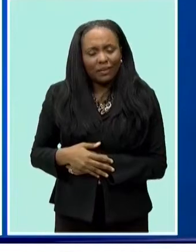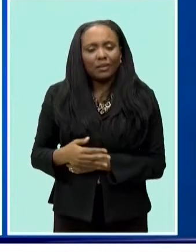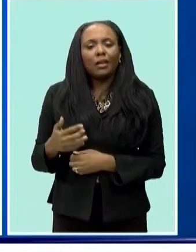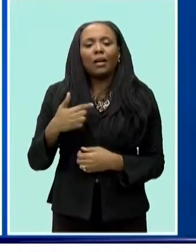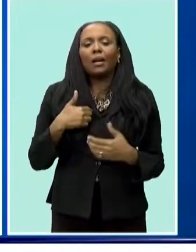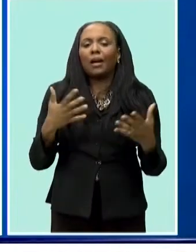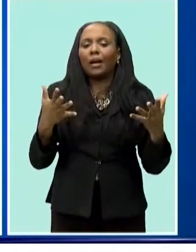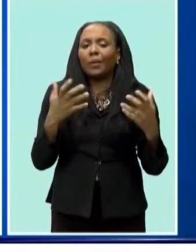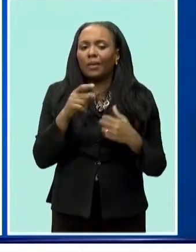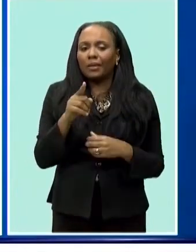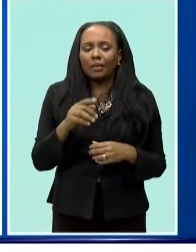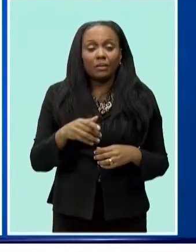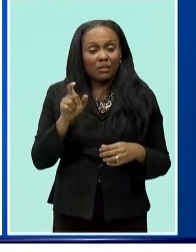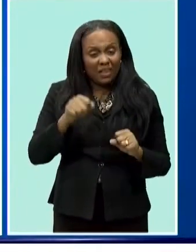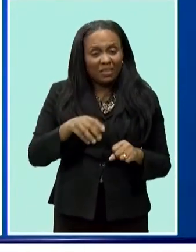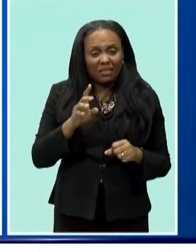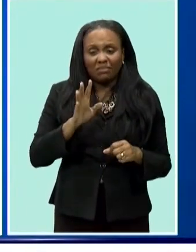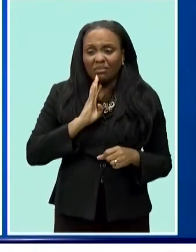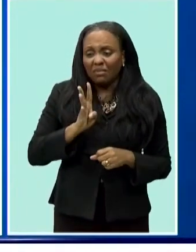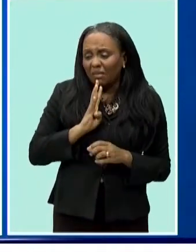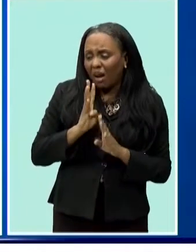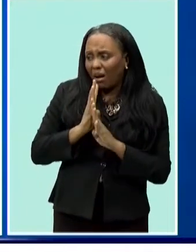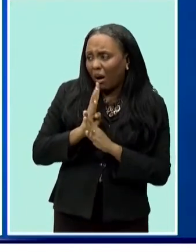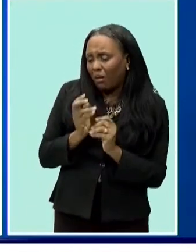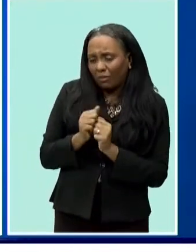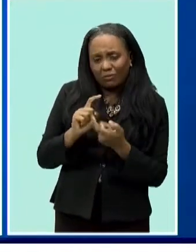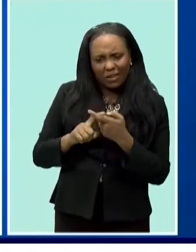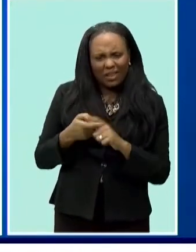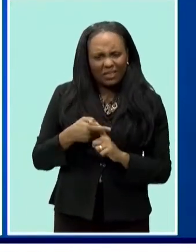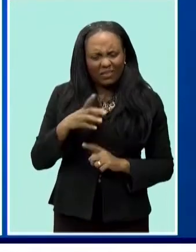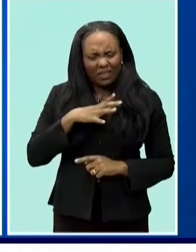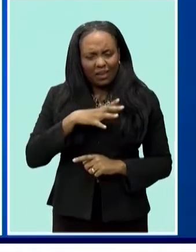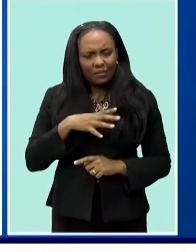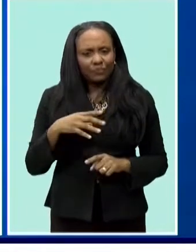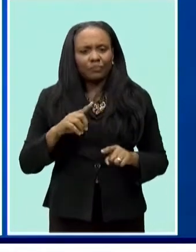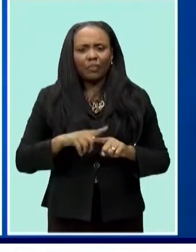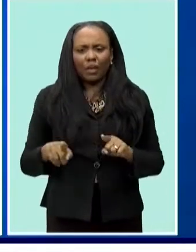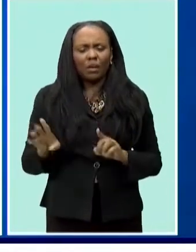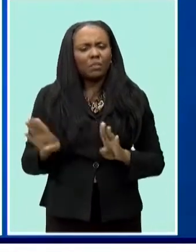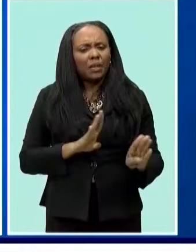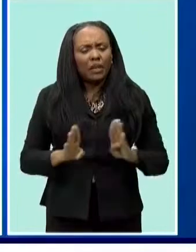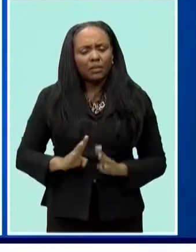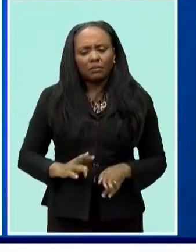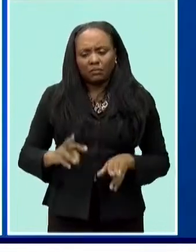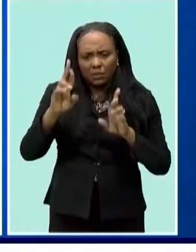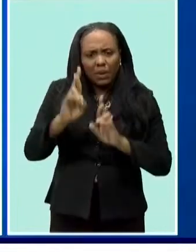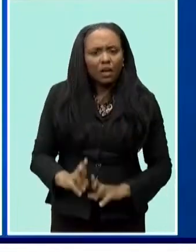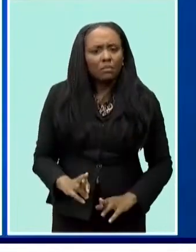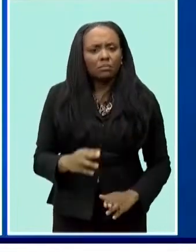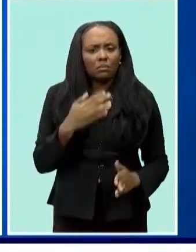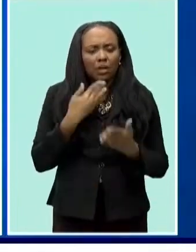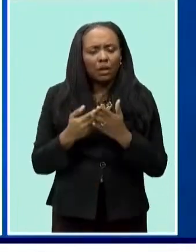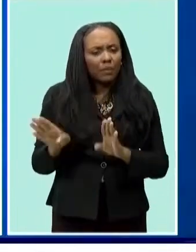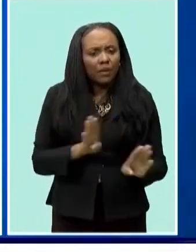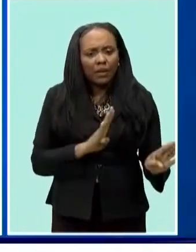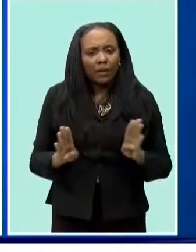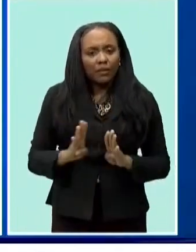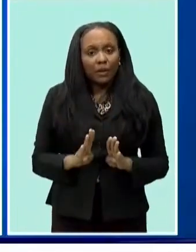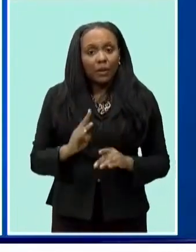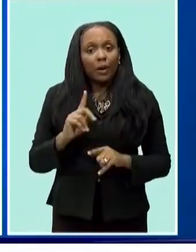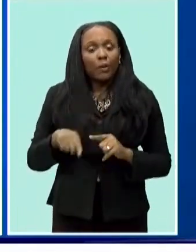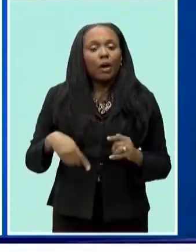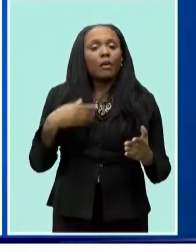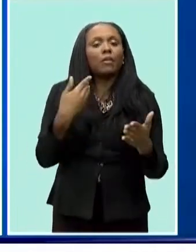I never say not to talk any bus, but for a little decency and good behavior till you get to the